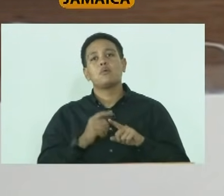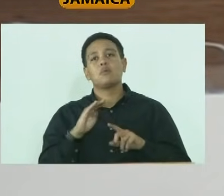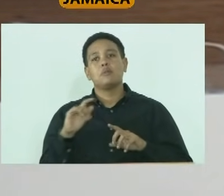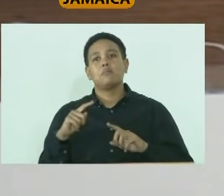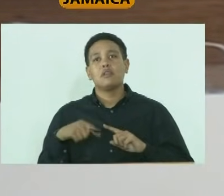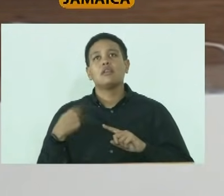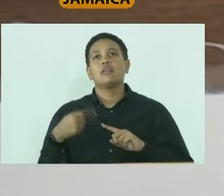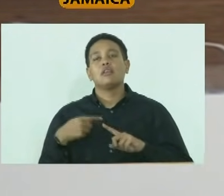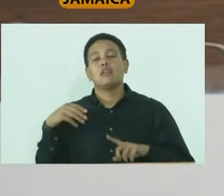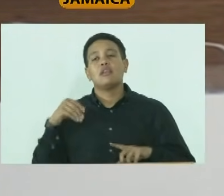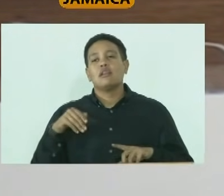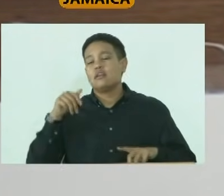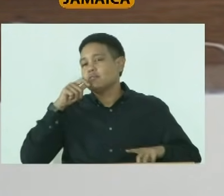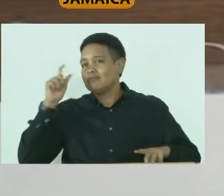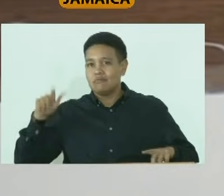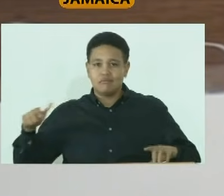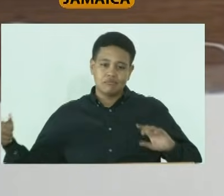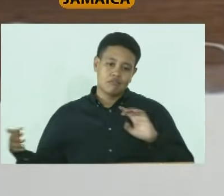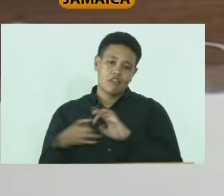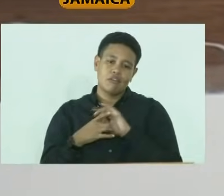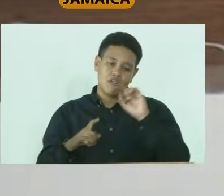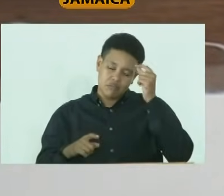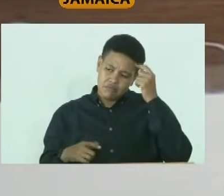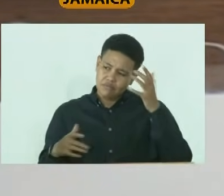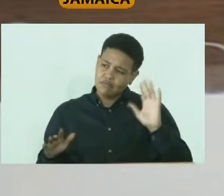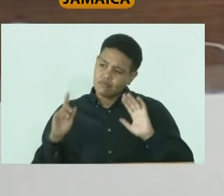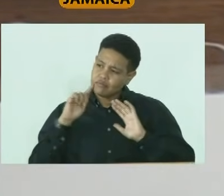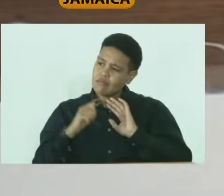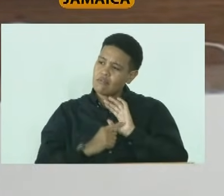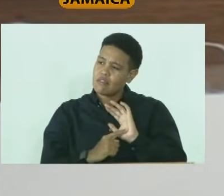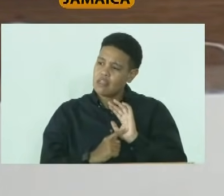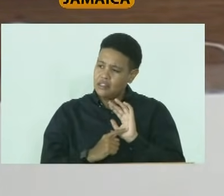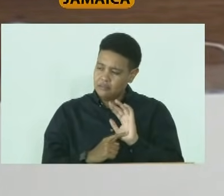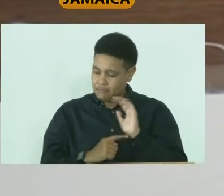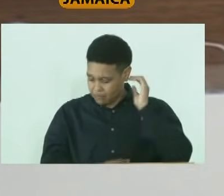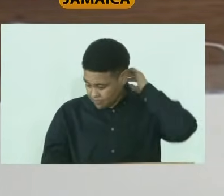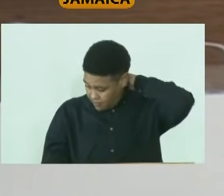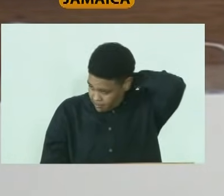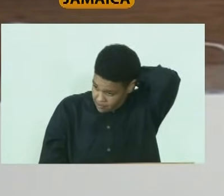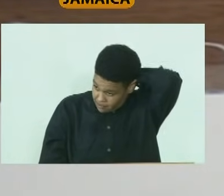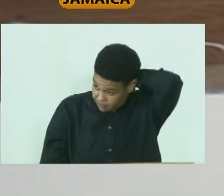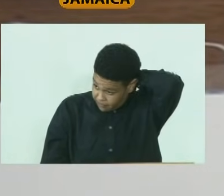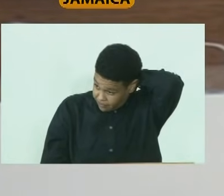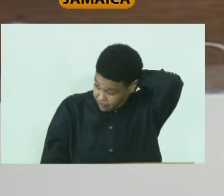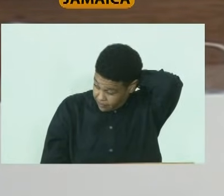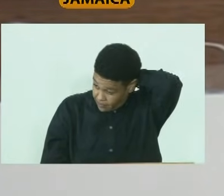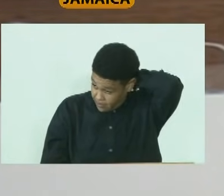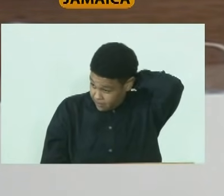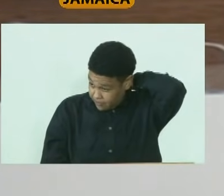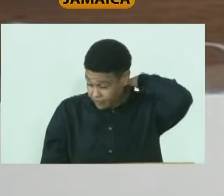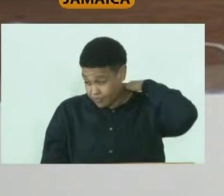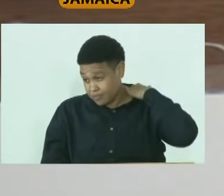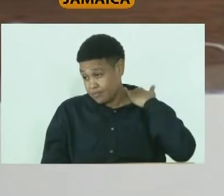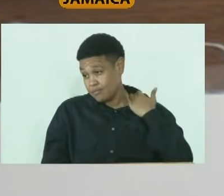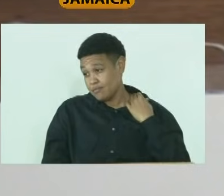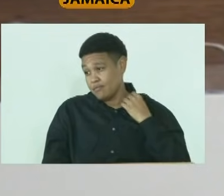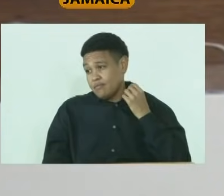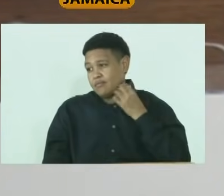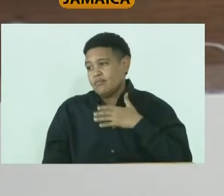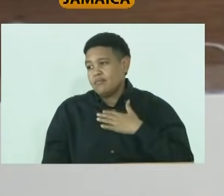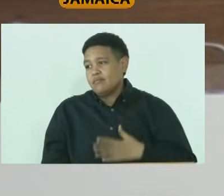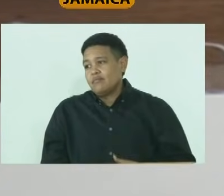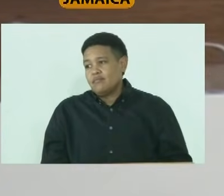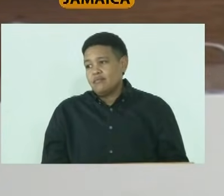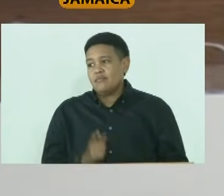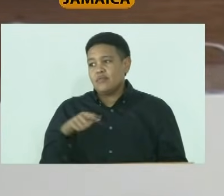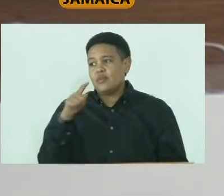cost for their internet service. Just to give you an example, Madam Speaker, for those of us who know